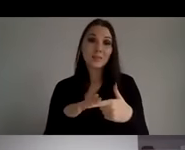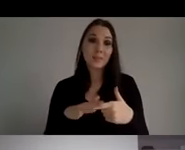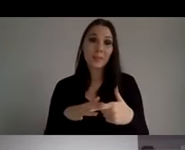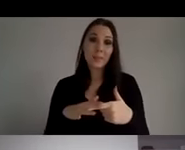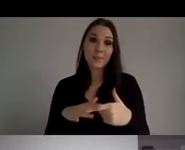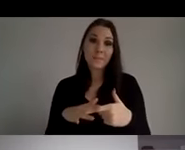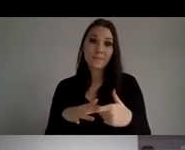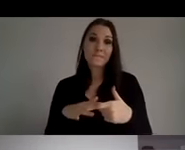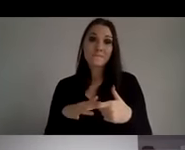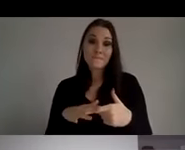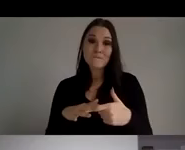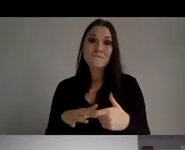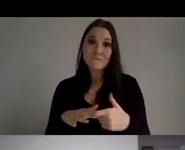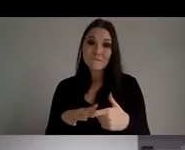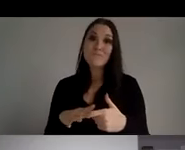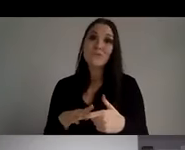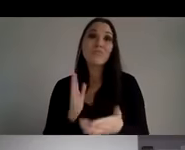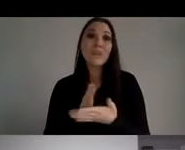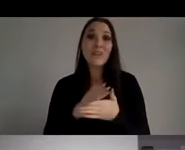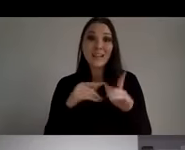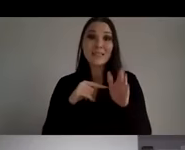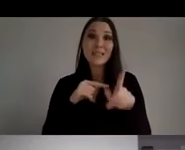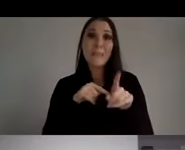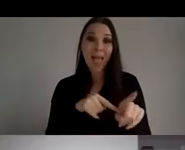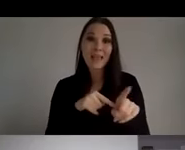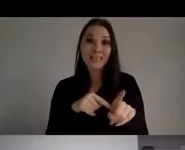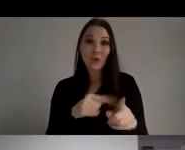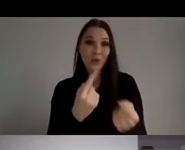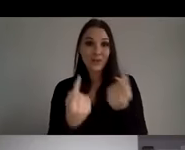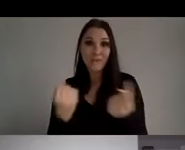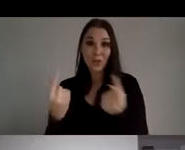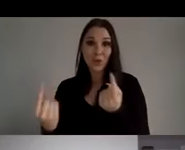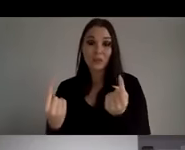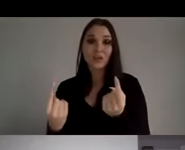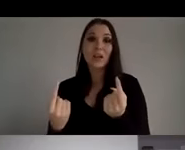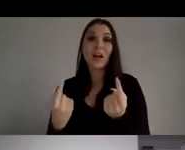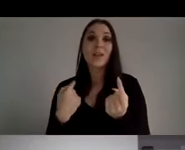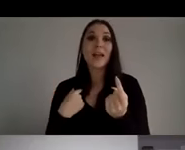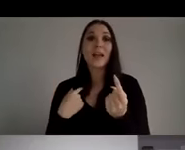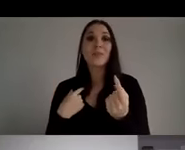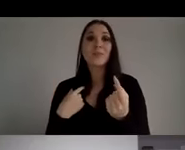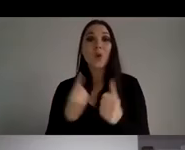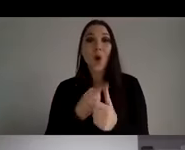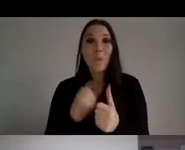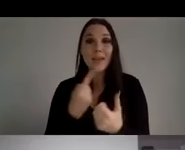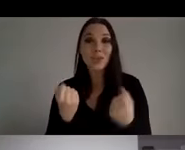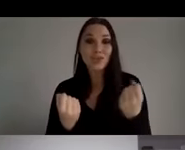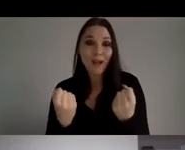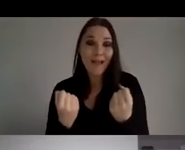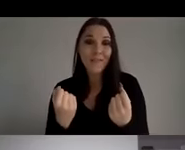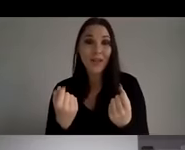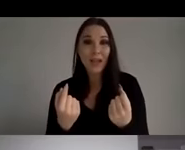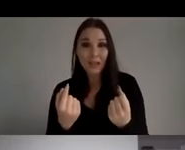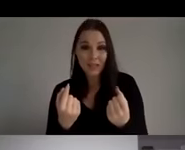But it really depends on the intended function itself. So, and then when it comes to automated driving, then please have a look, like Adam said, on the